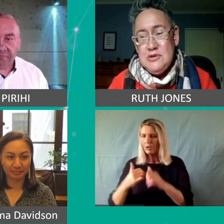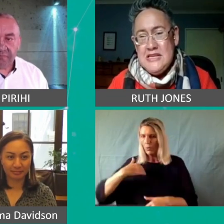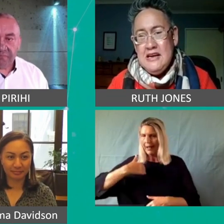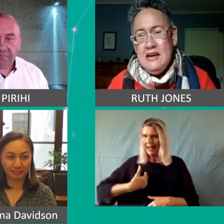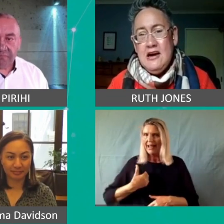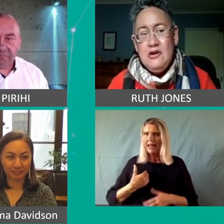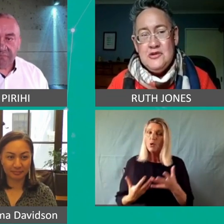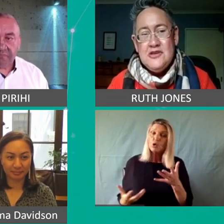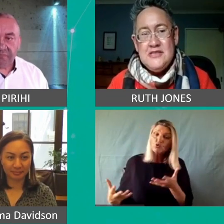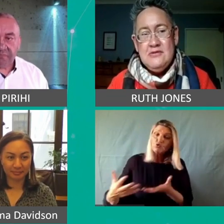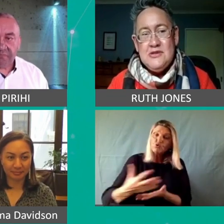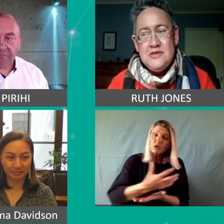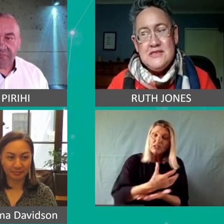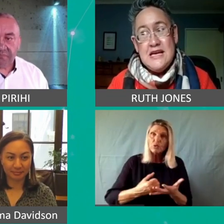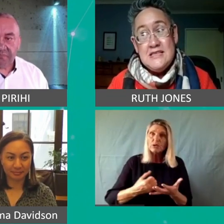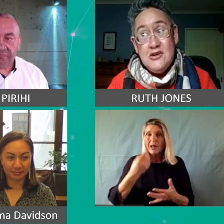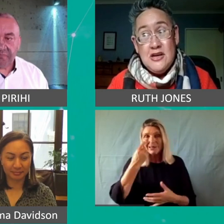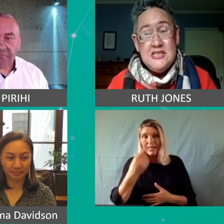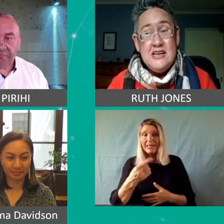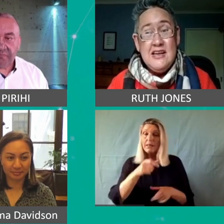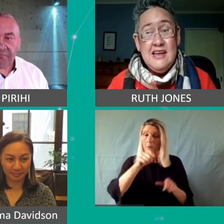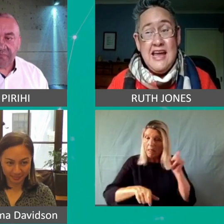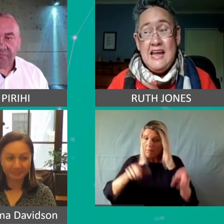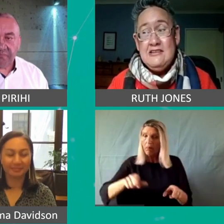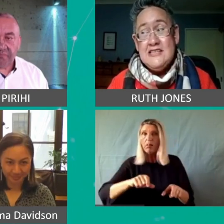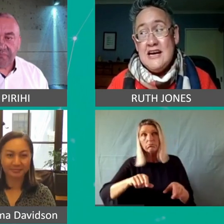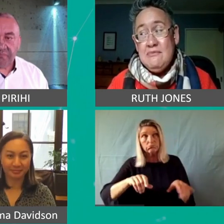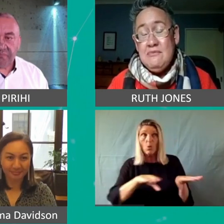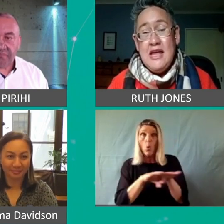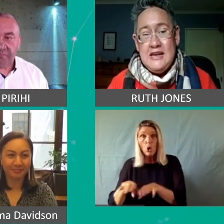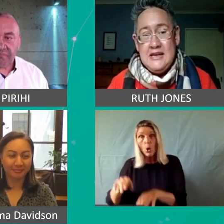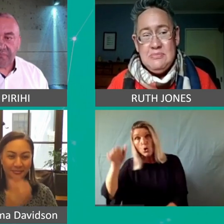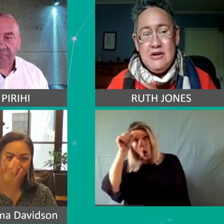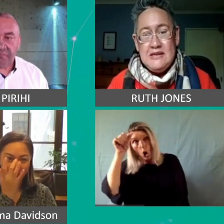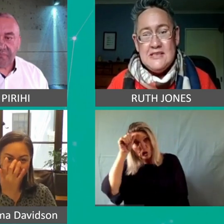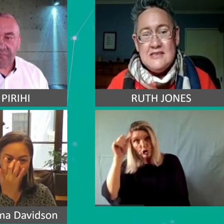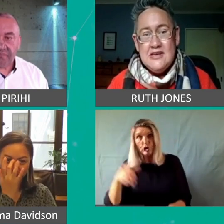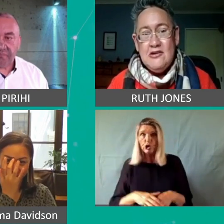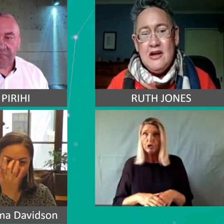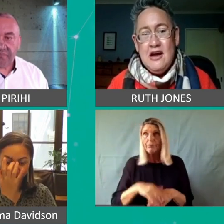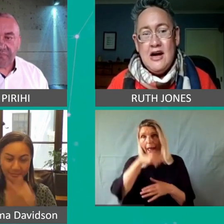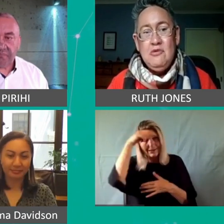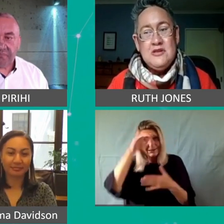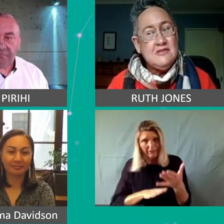as pūtia. I also see resources as knowledge and experience. So